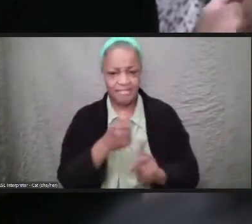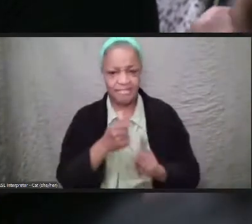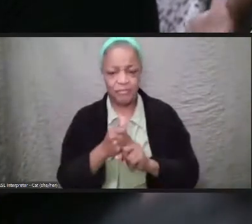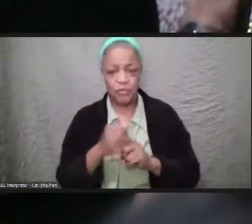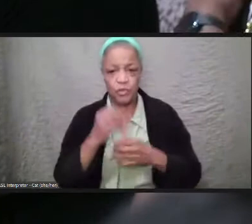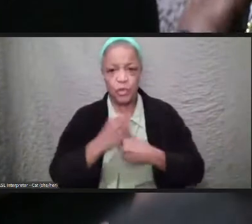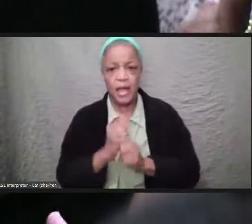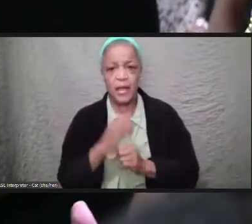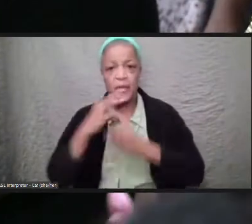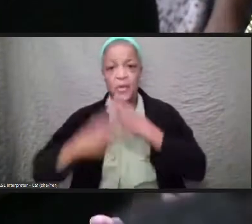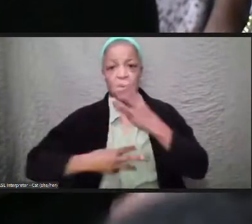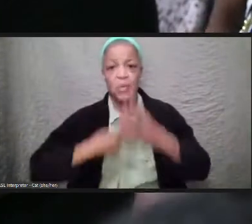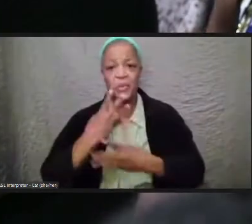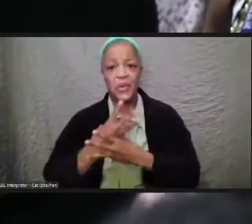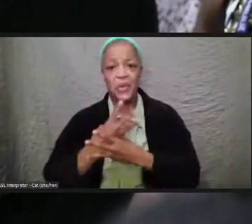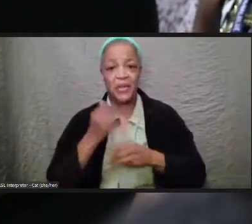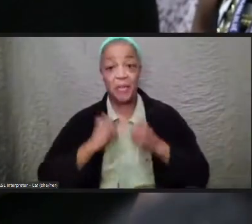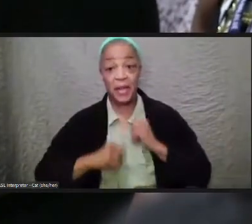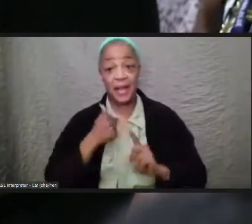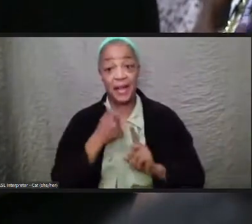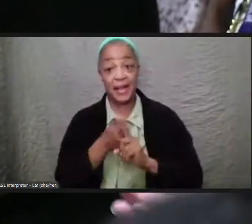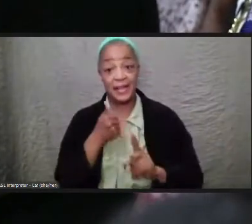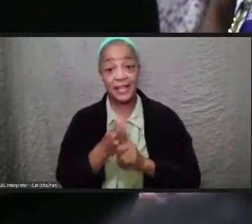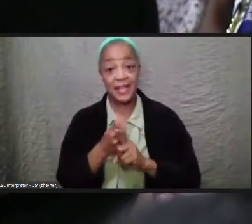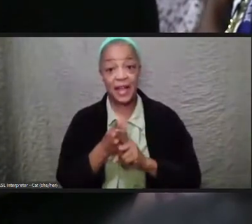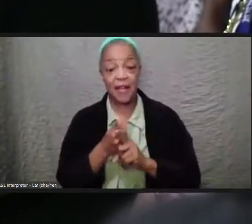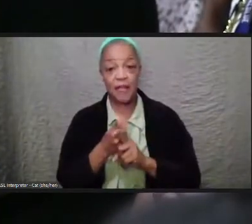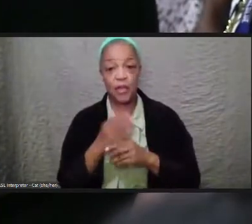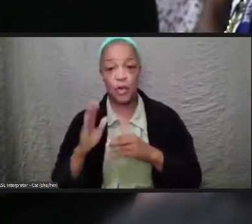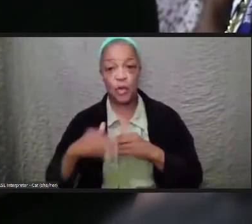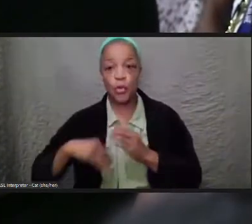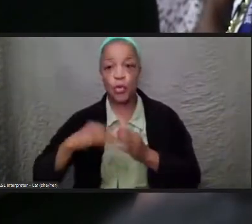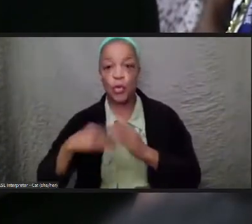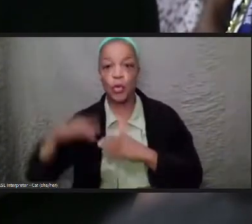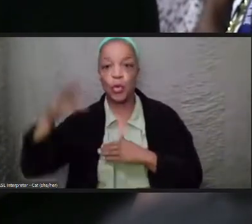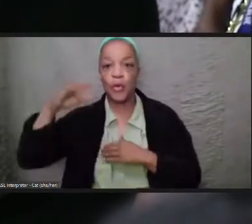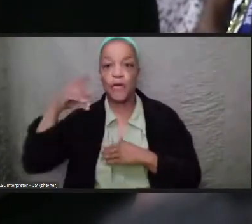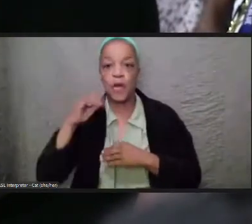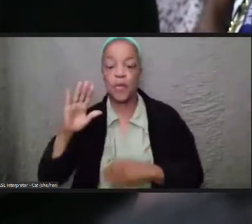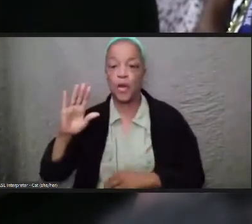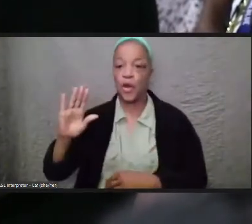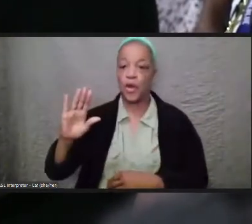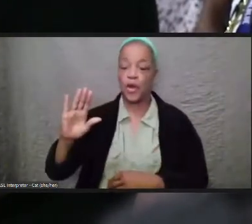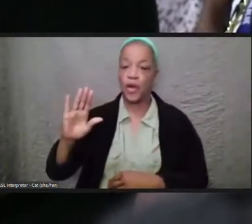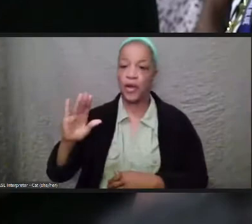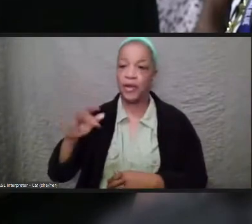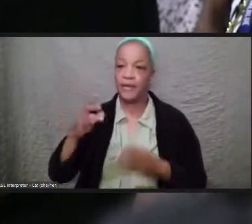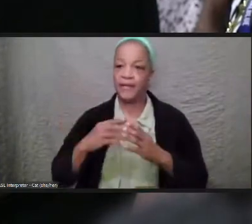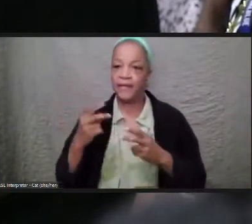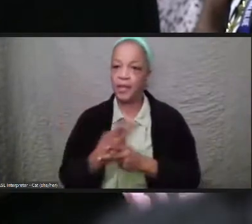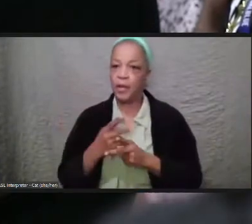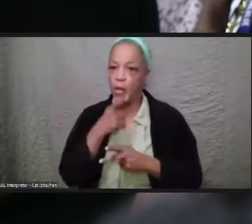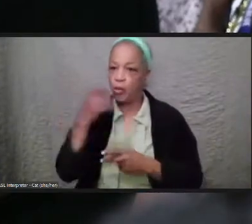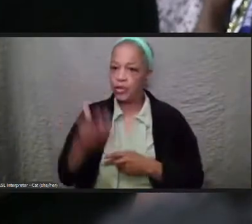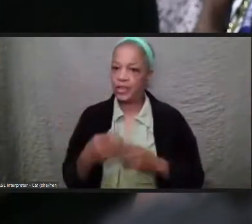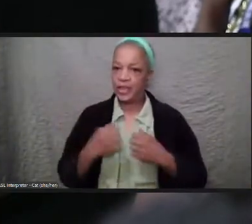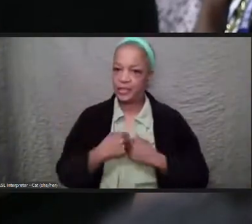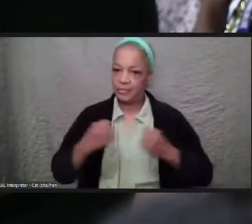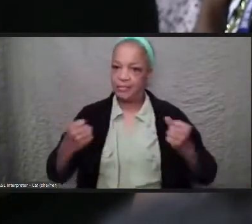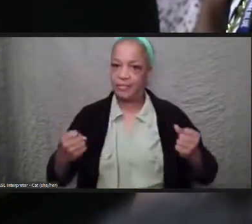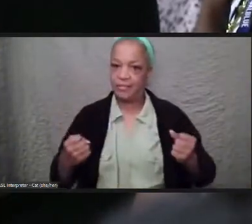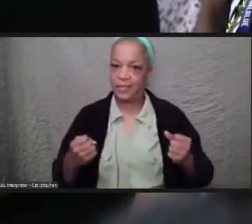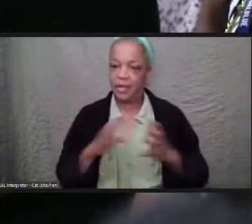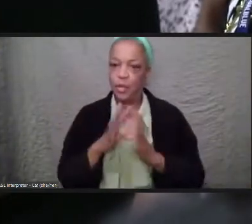world, and the play itself was born out of her own coming into herself and very much rooted in her